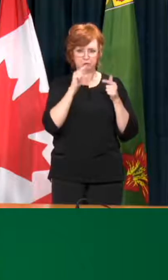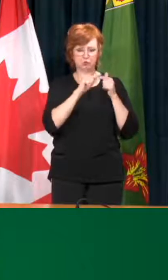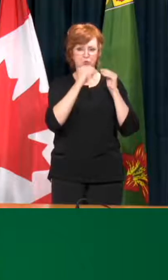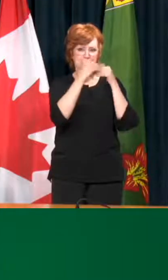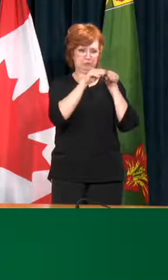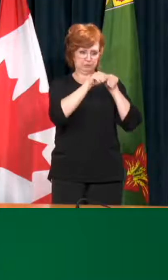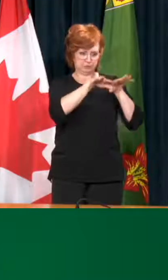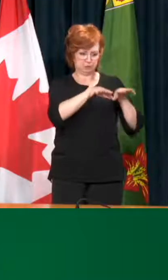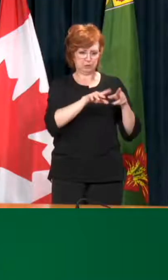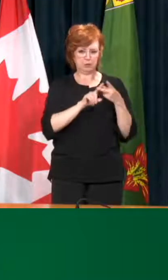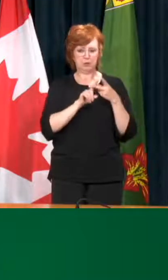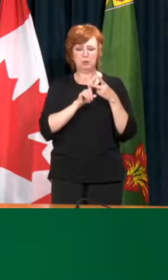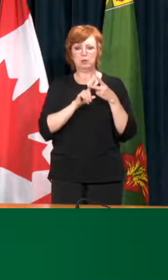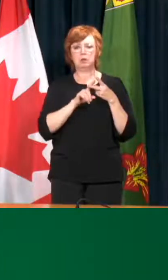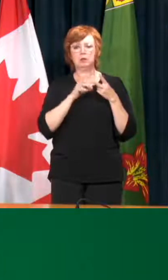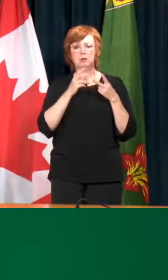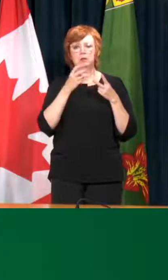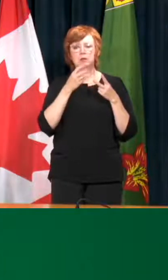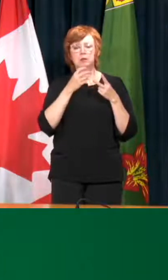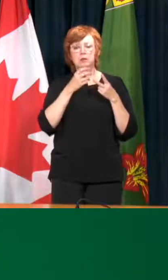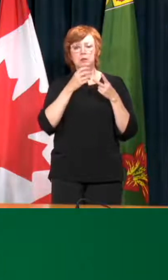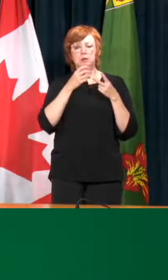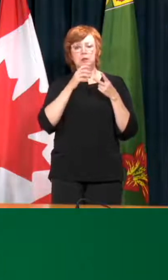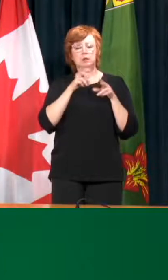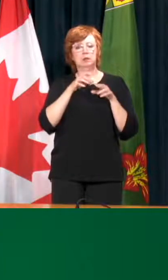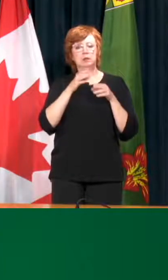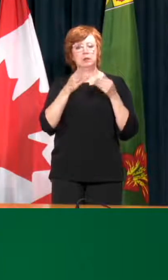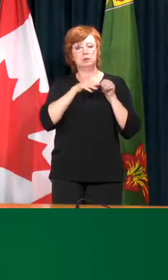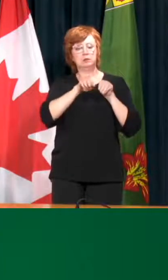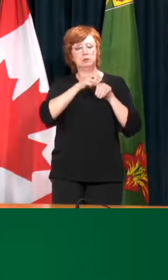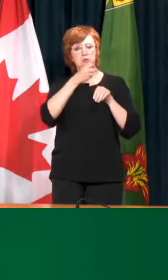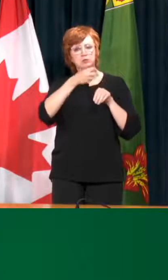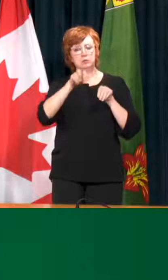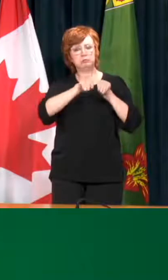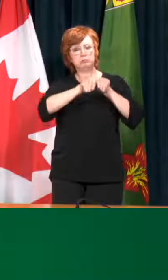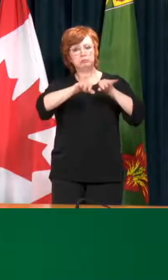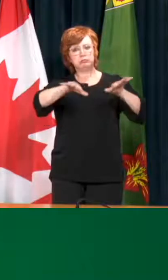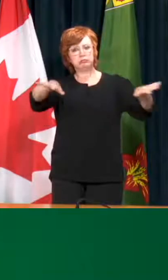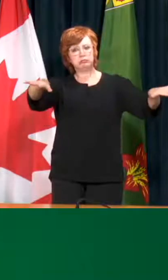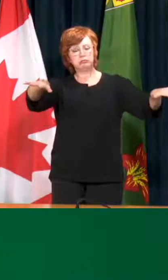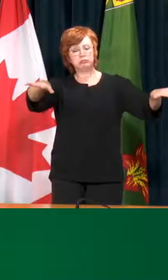gatherings, at home or otherwise, which seems to be a very common